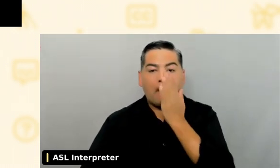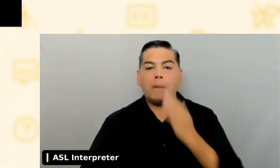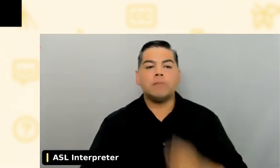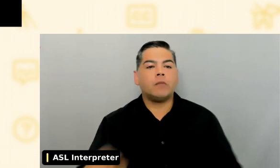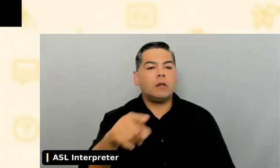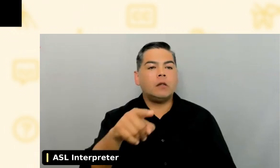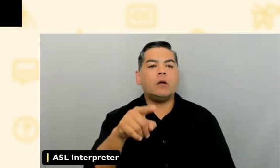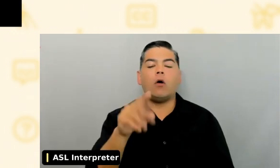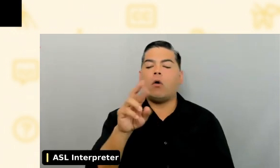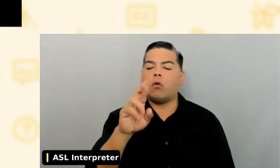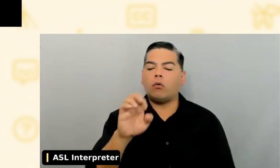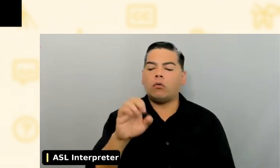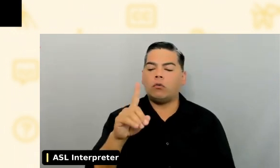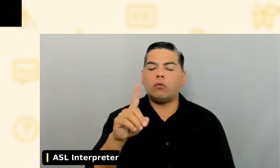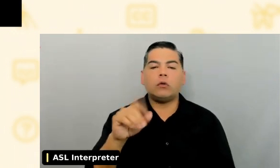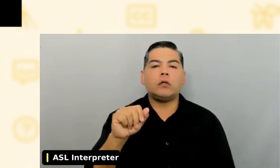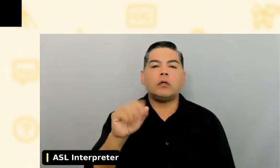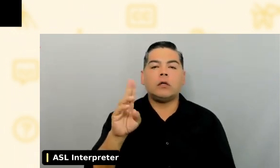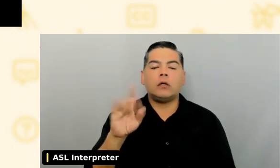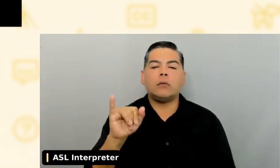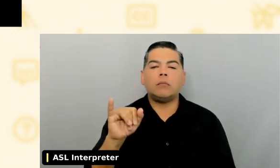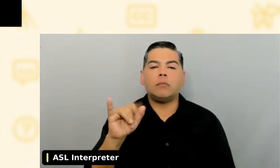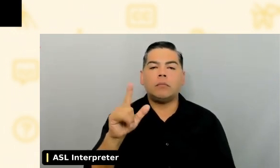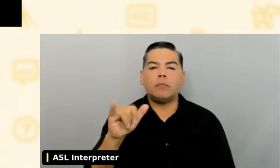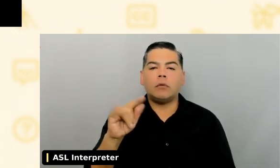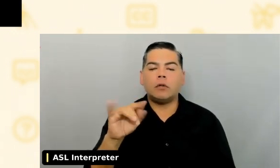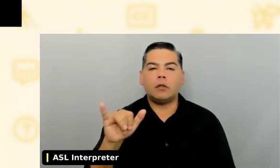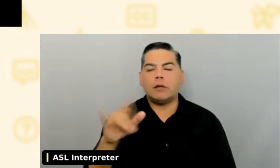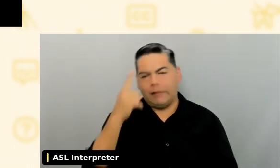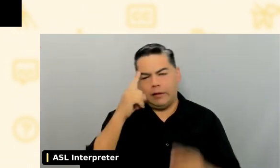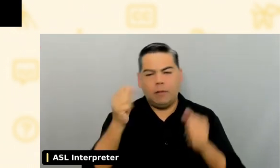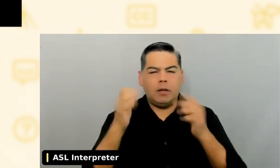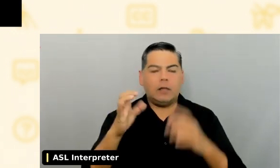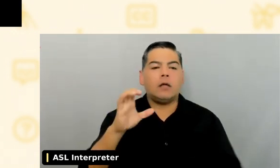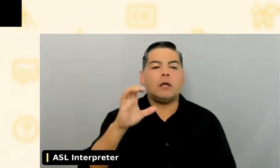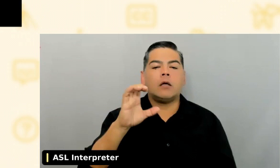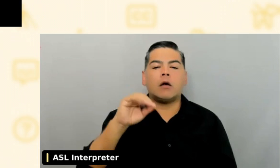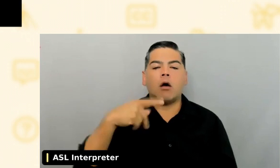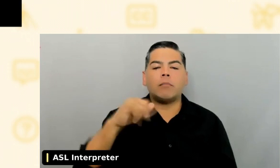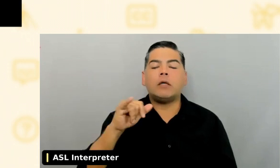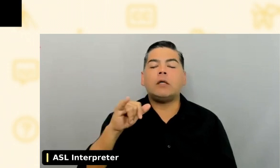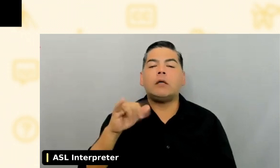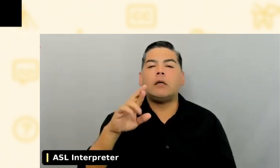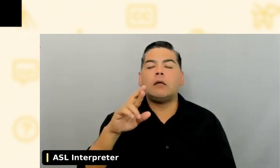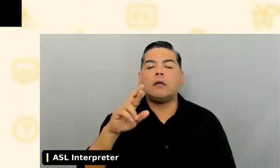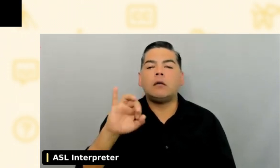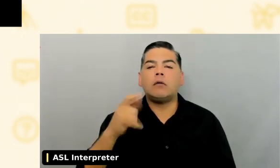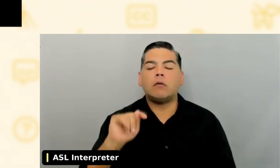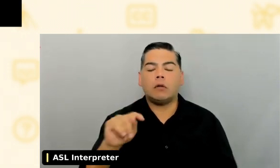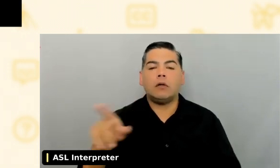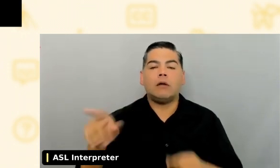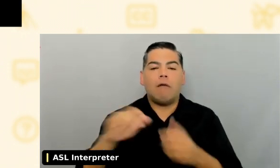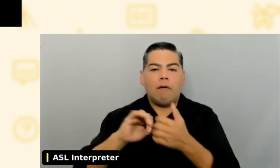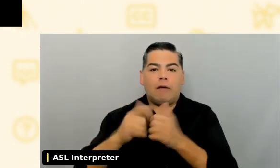Readability. And I think this is where many email copywriters can really help with the accessibility of your email